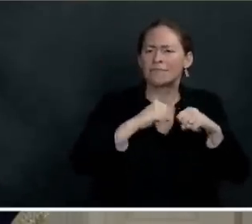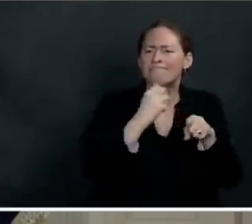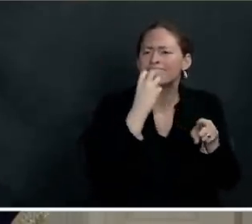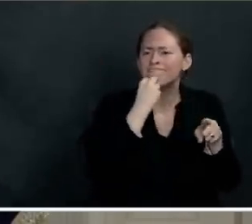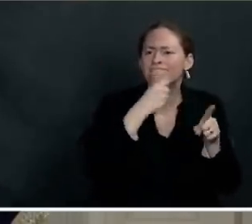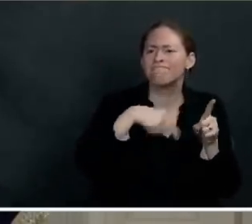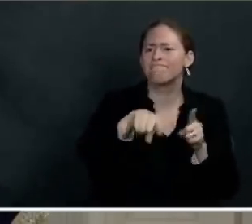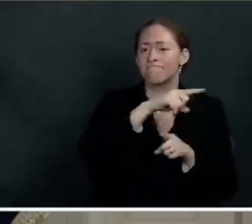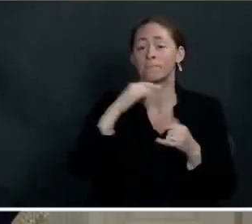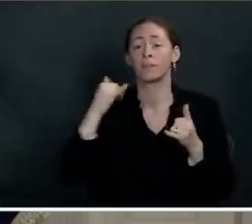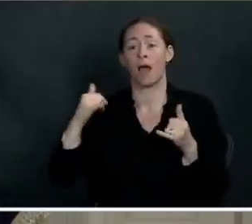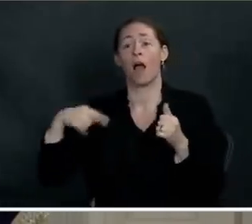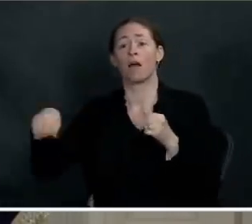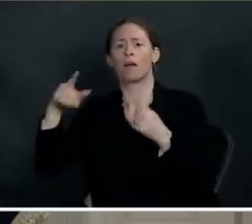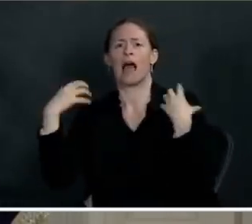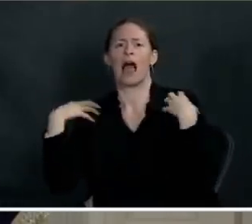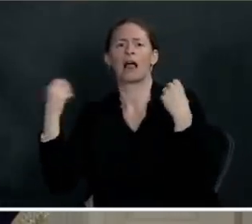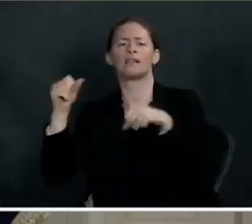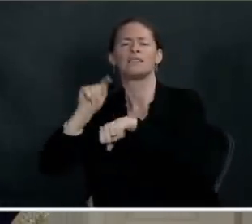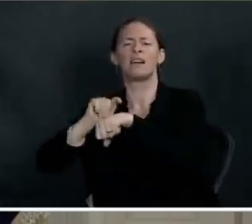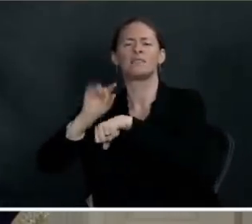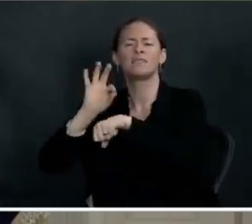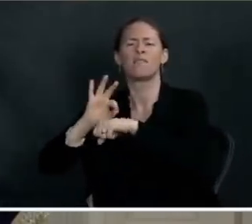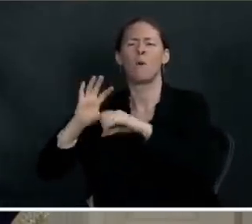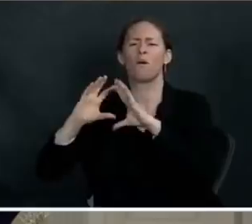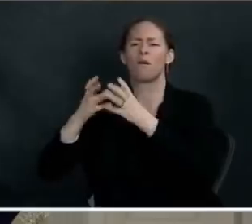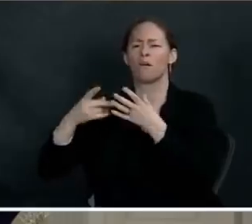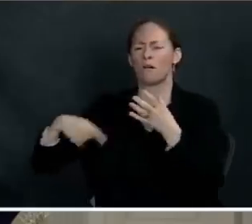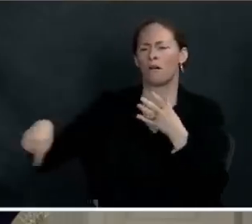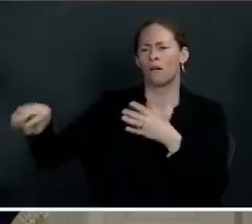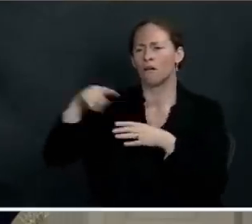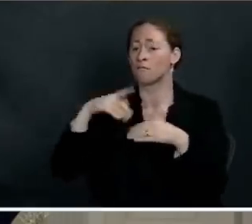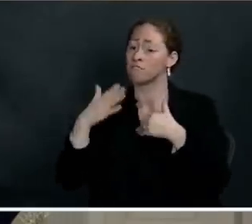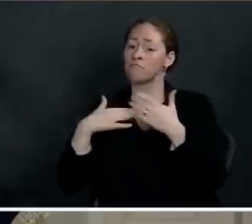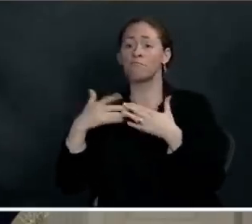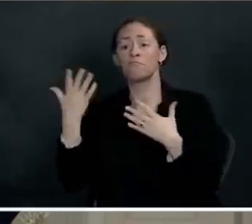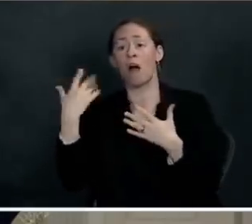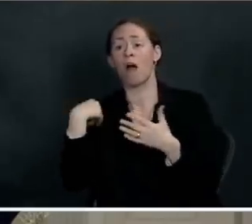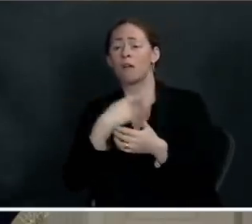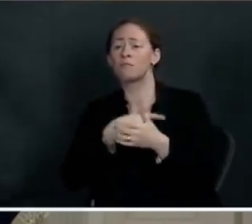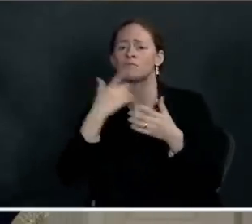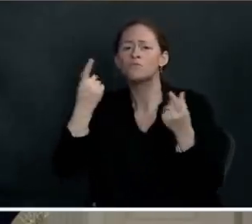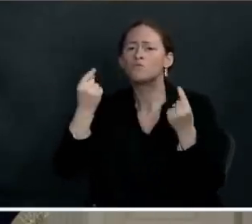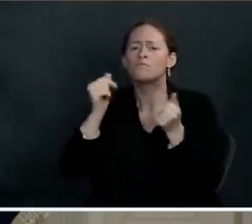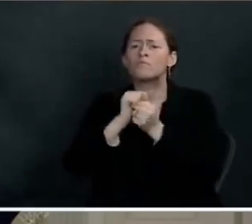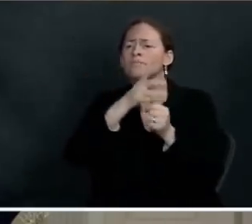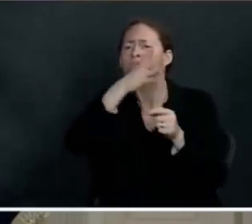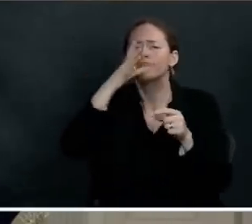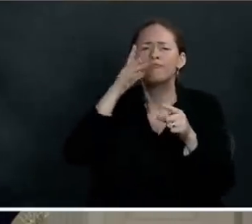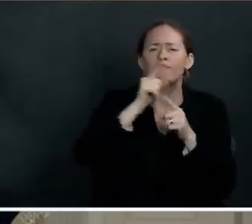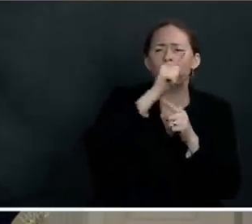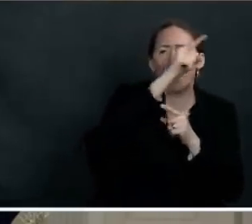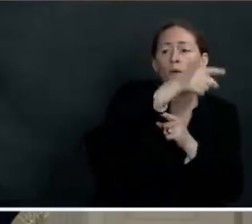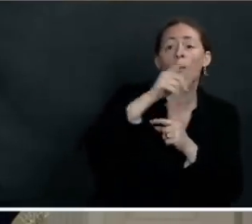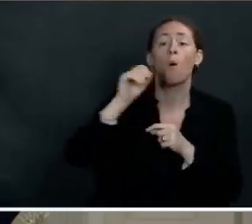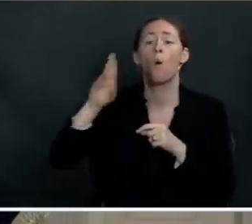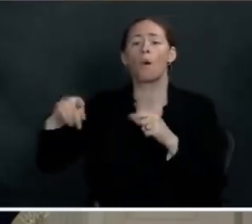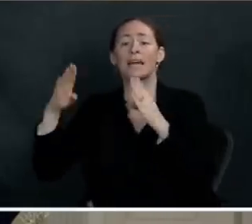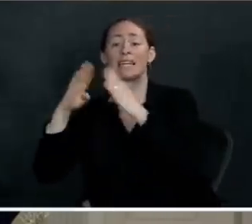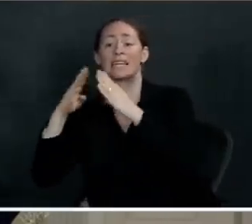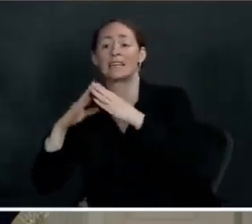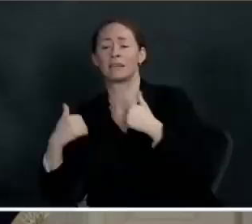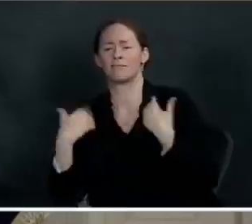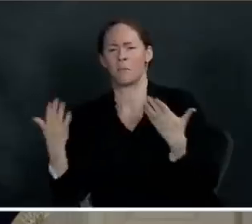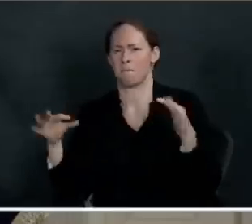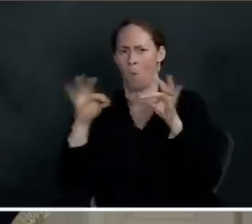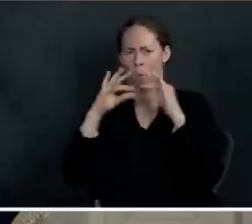equity is at the core of everything we do in urban and rural communities alike, to make sure those people most significantly